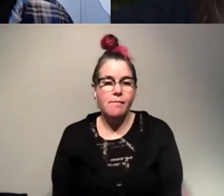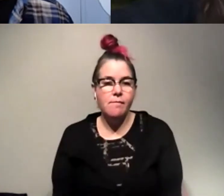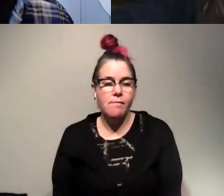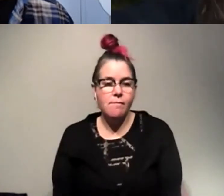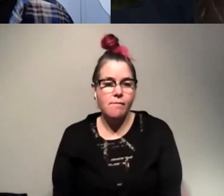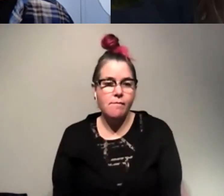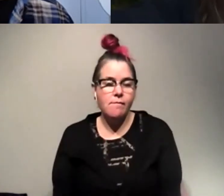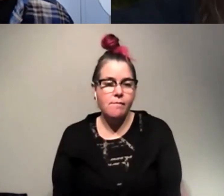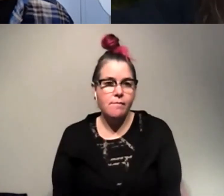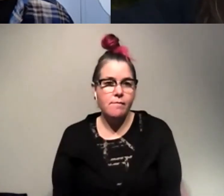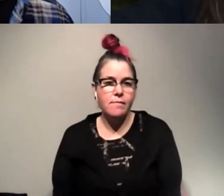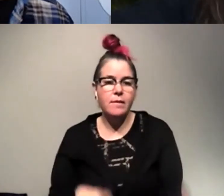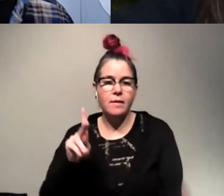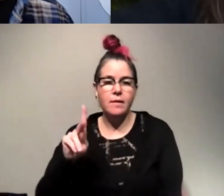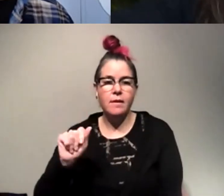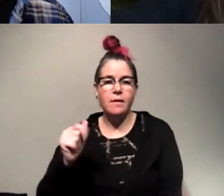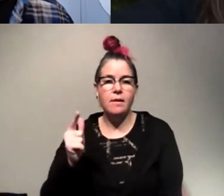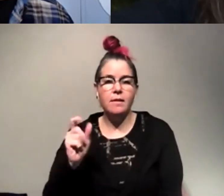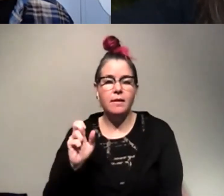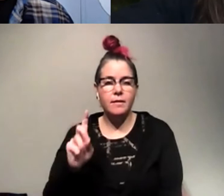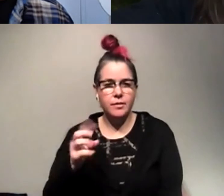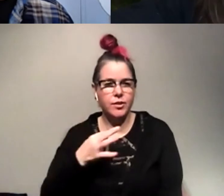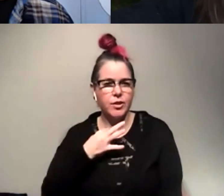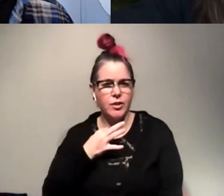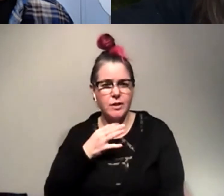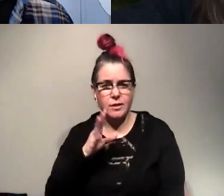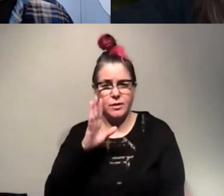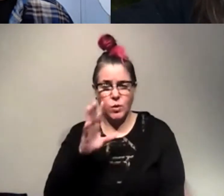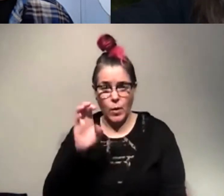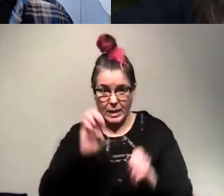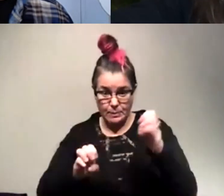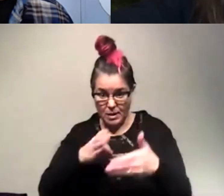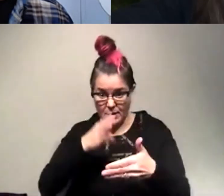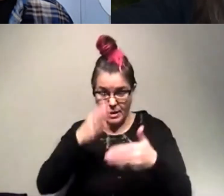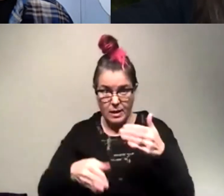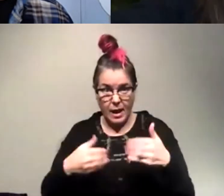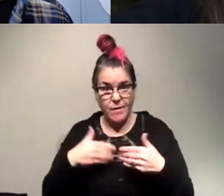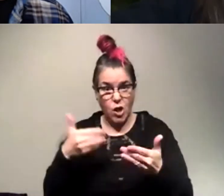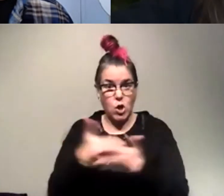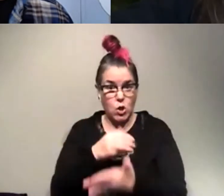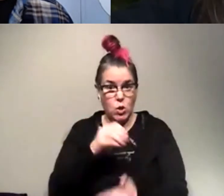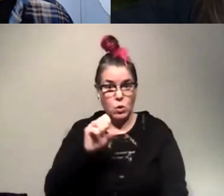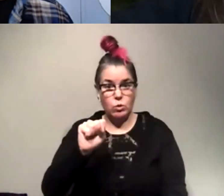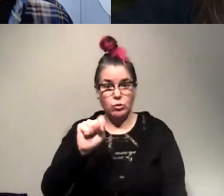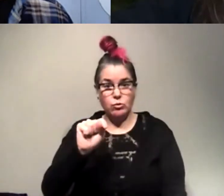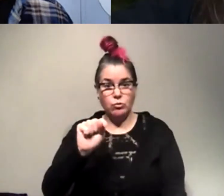So Khalid wants to know, does this mean that by the end of your experiment, you ended up with a new strain of bacteria?